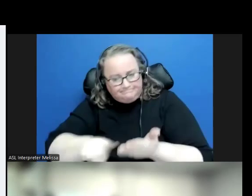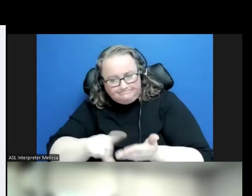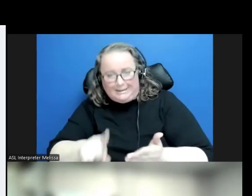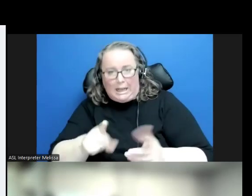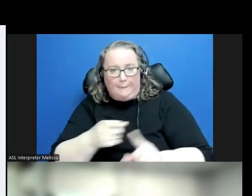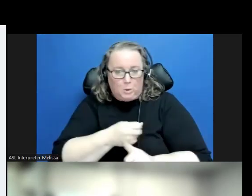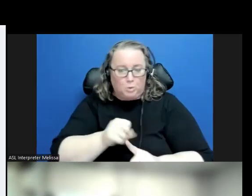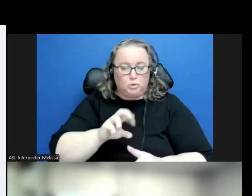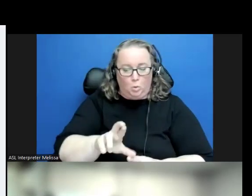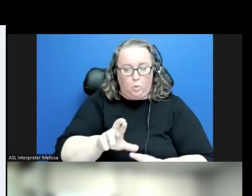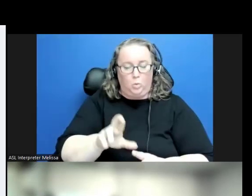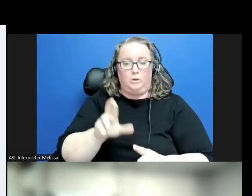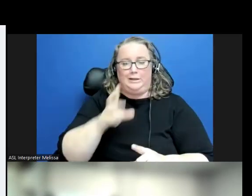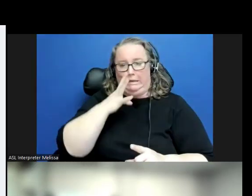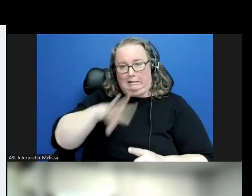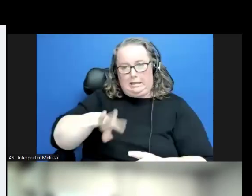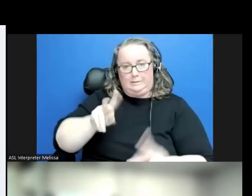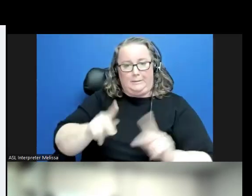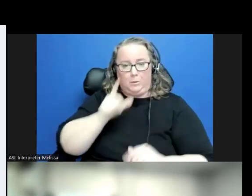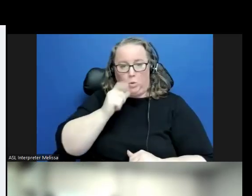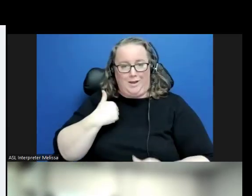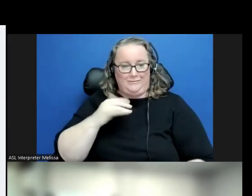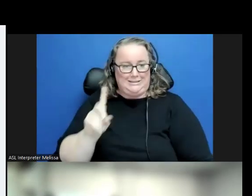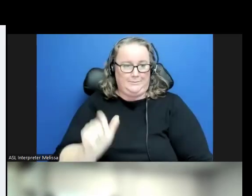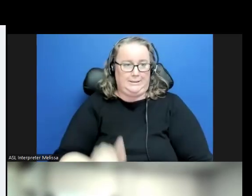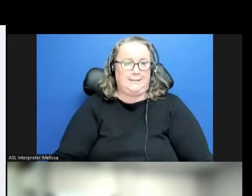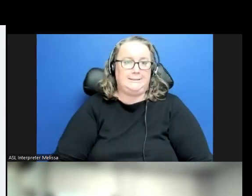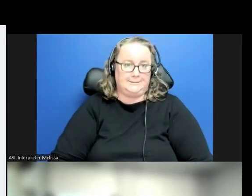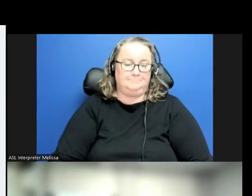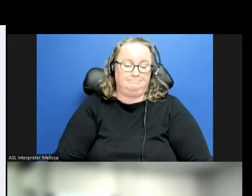neglect of people with disabilities.